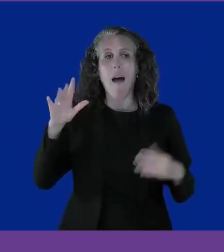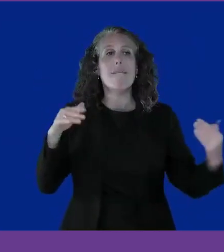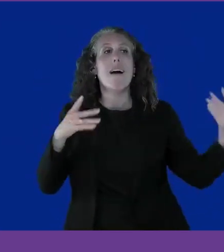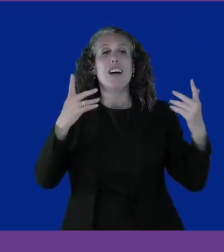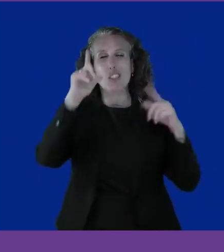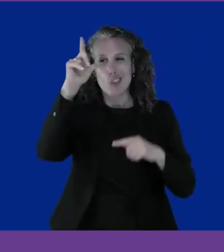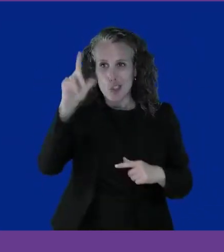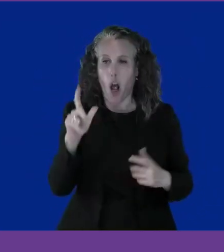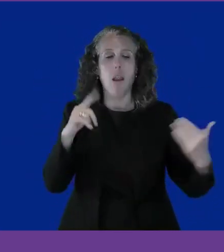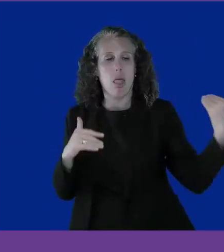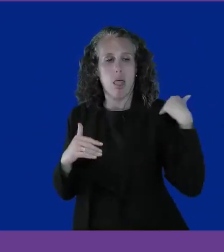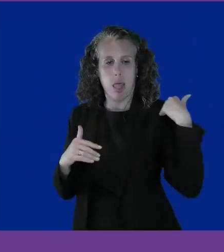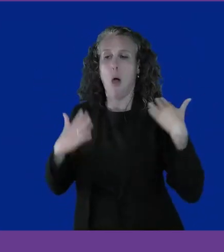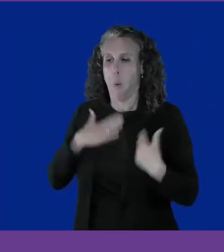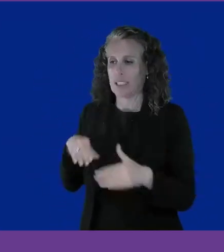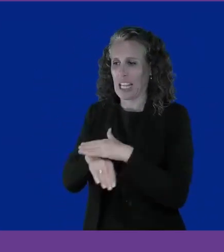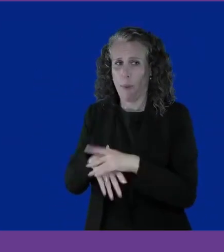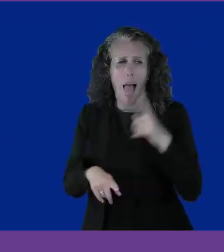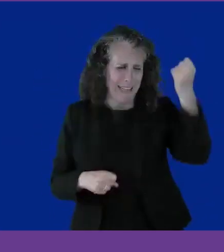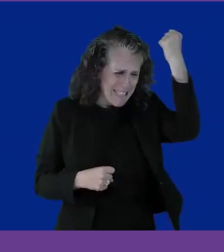Act. Yes. So